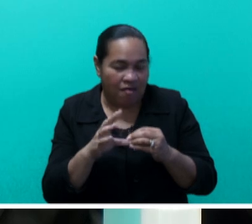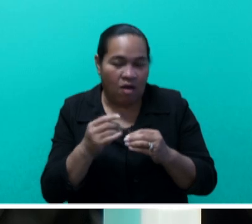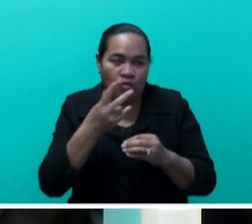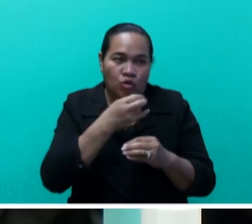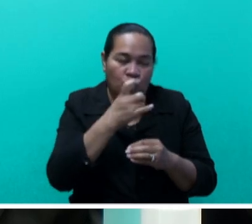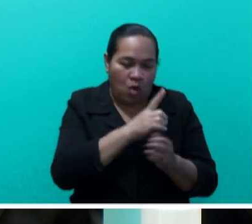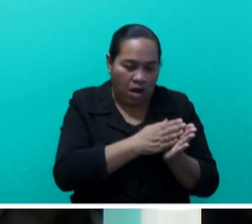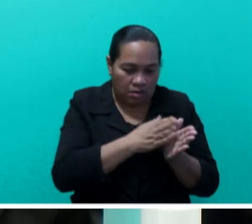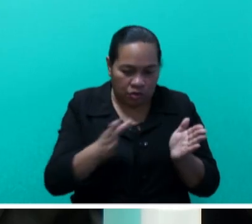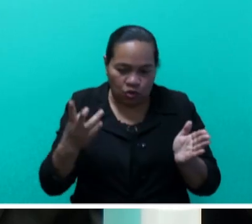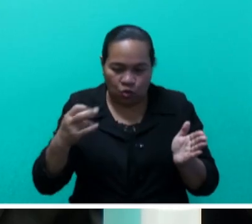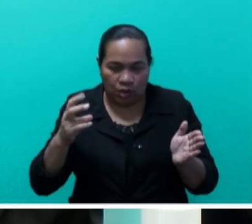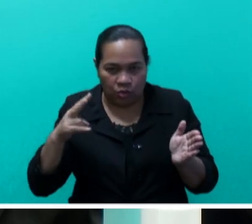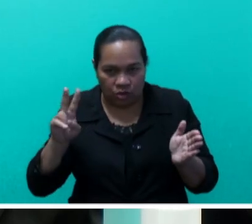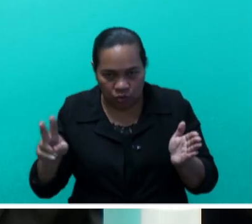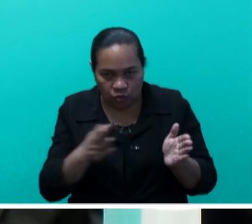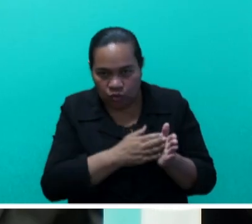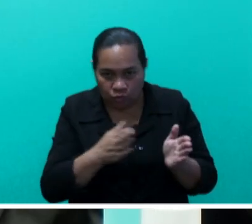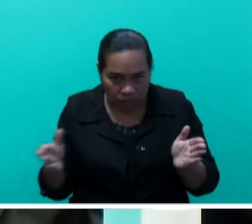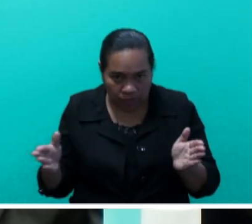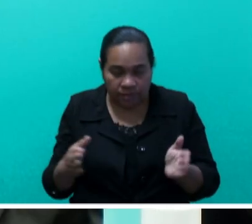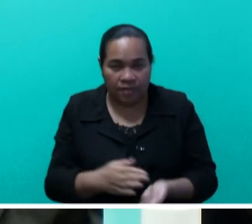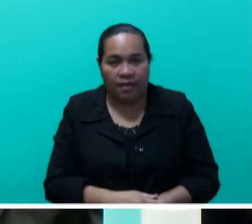to 2022.